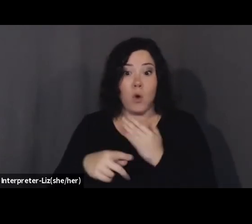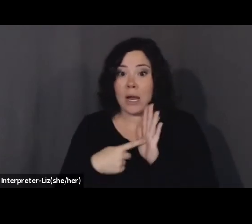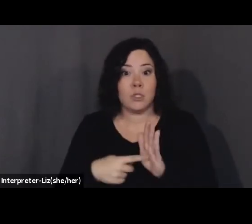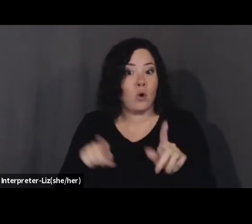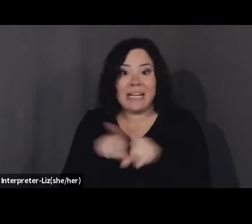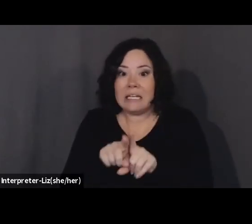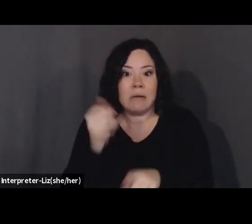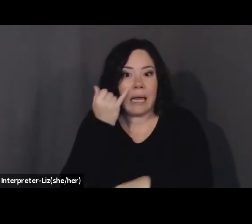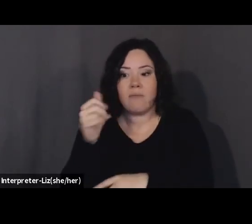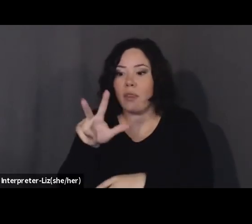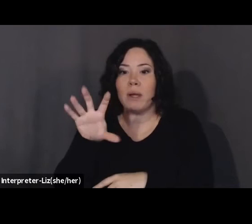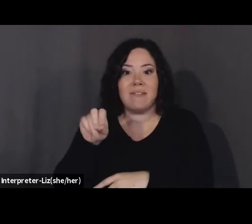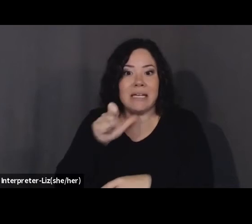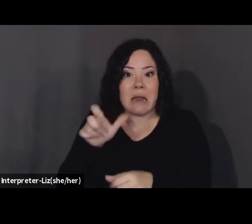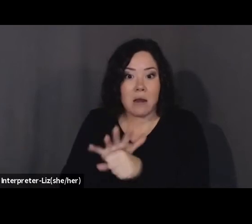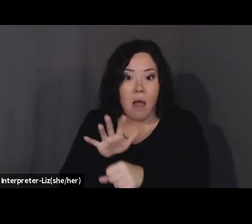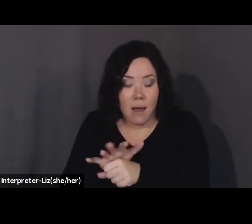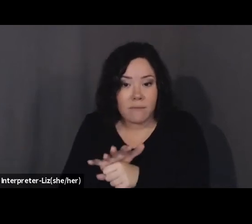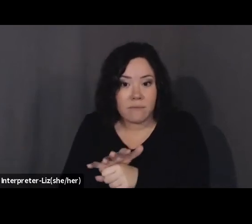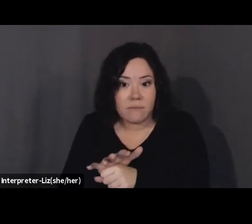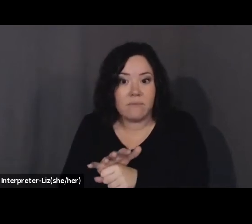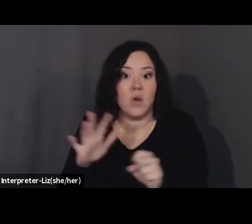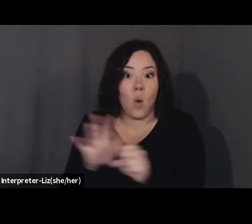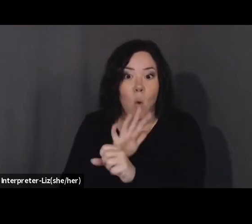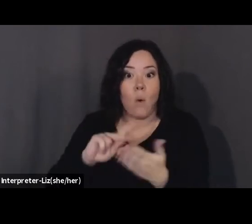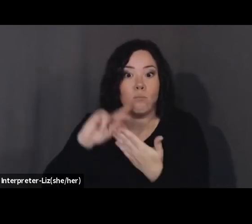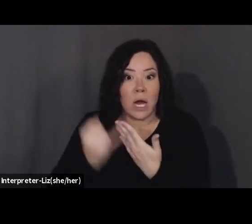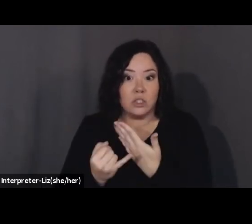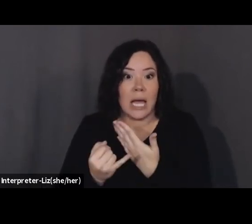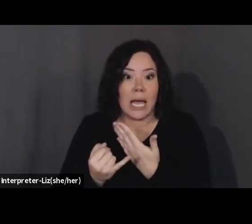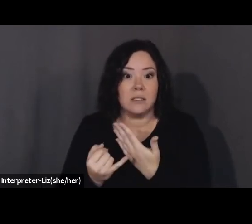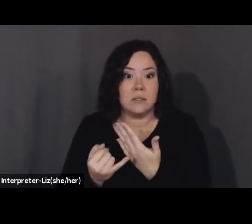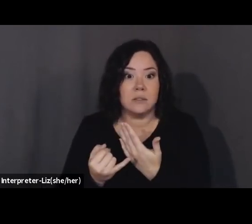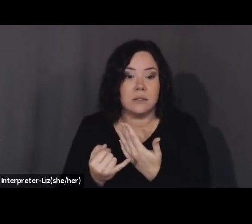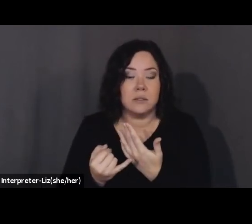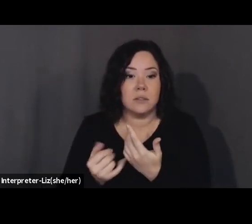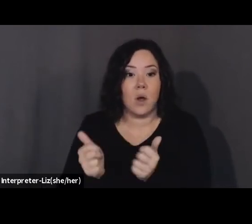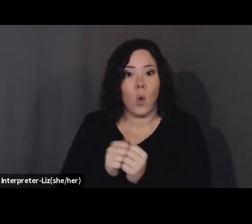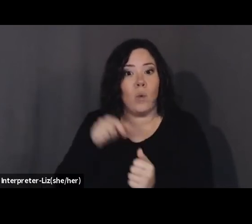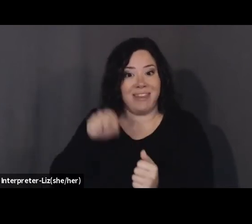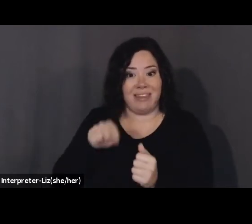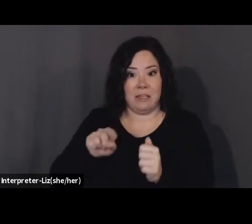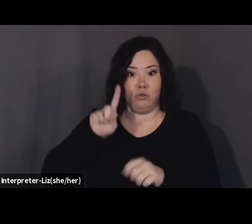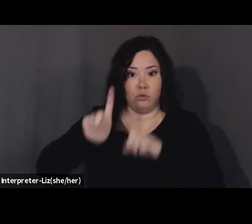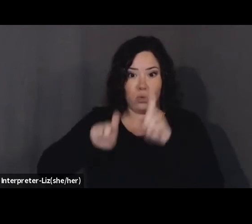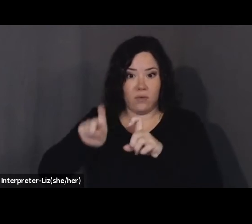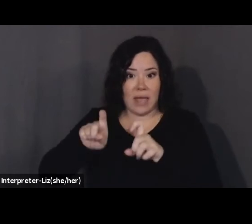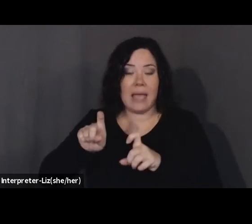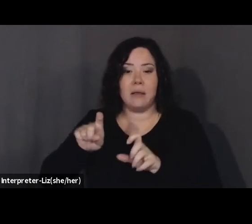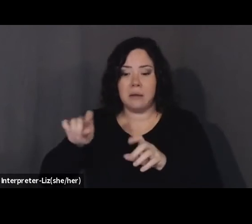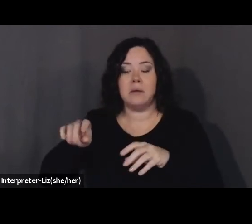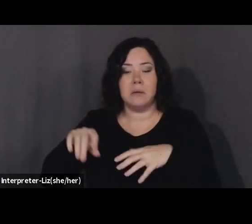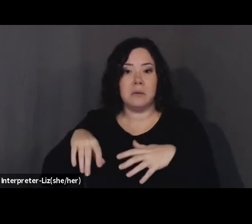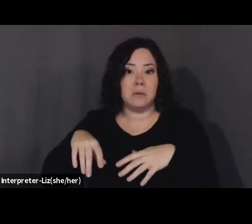wasn't enough to do the whole project, it with the surveys, it gave them time to think